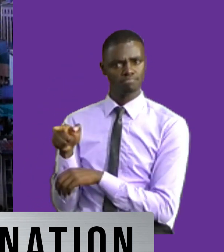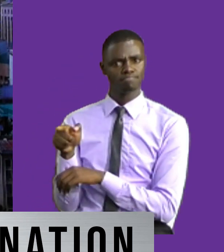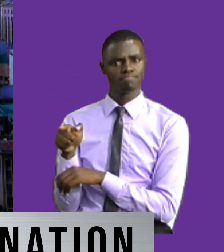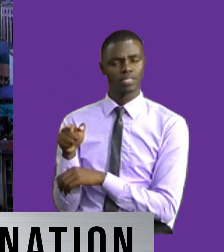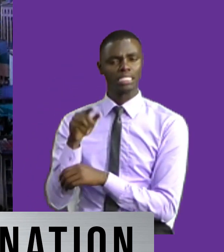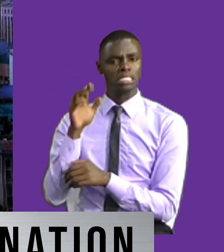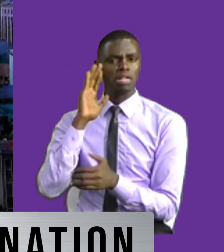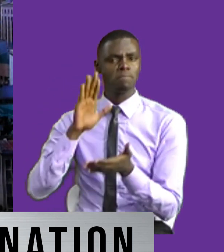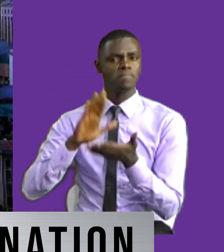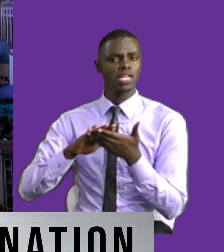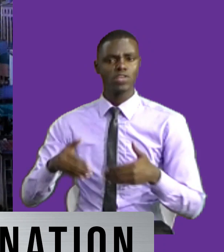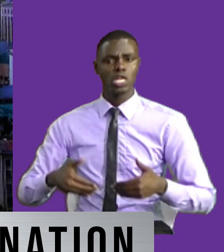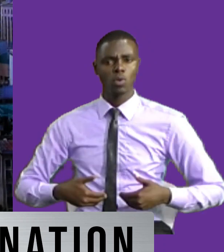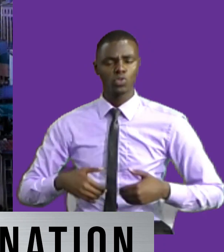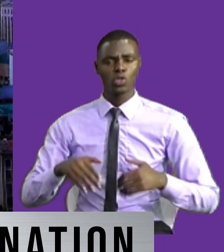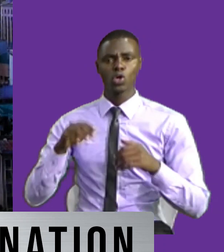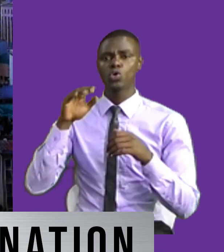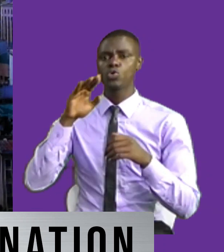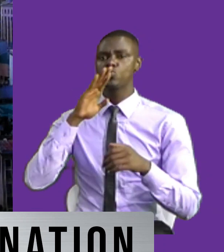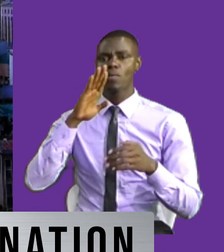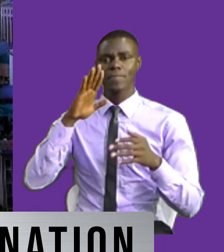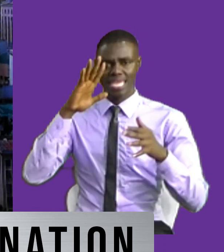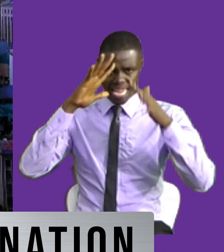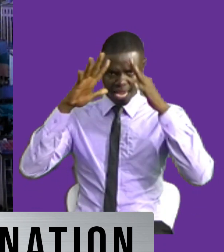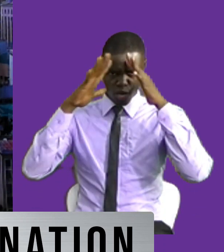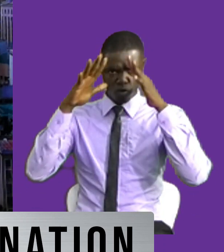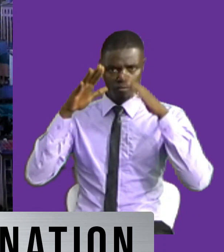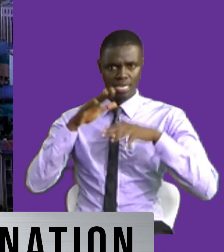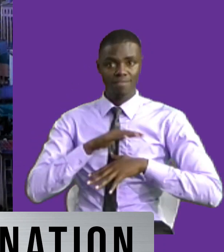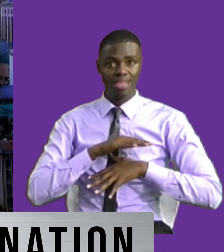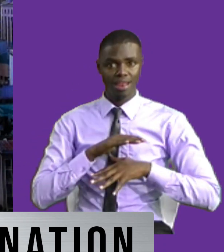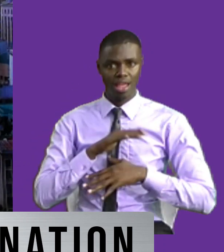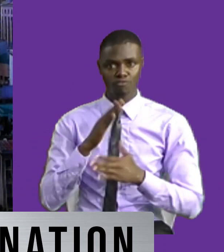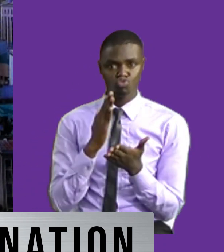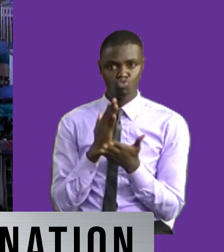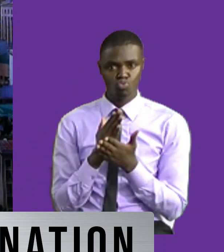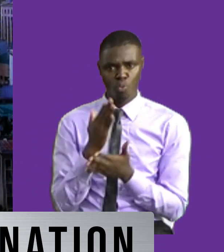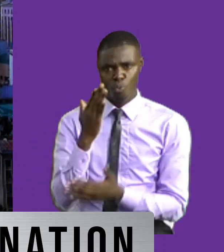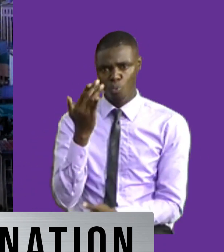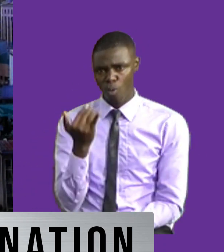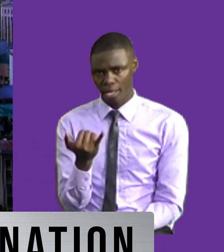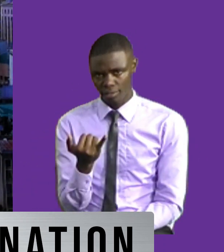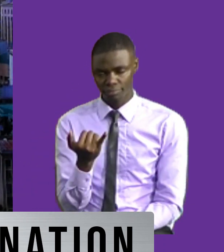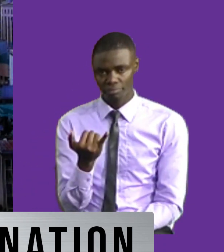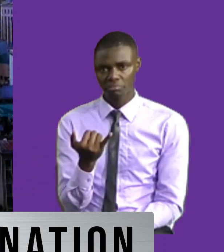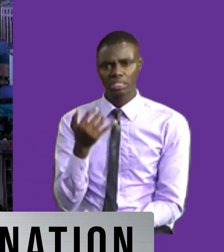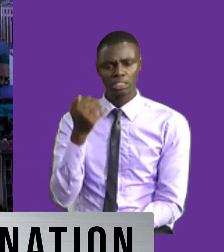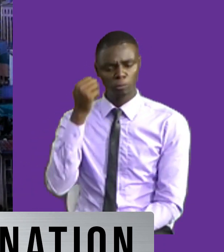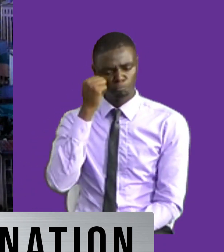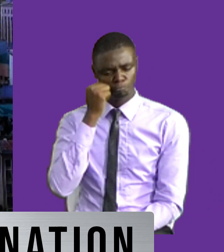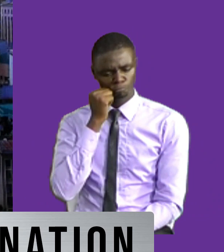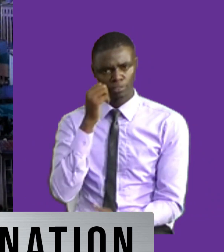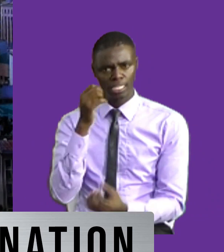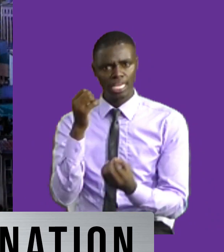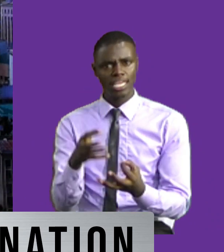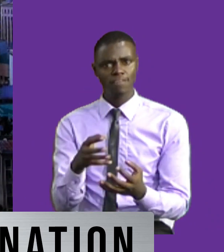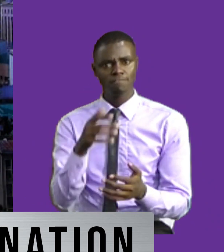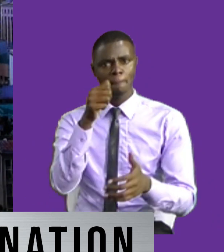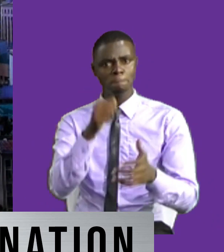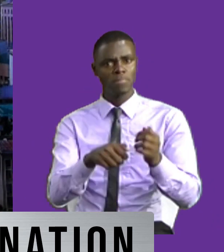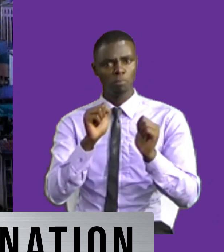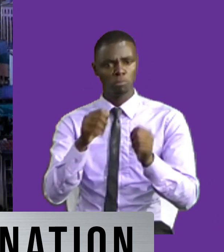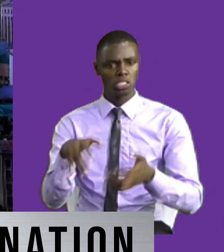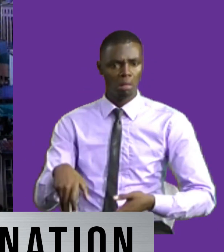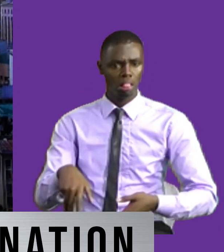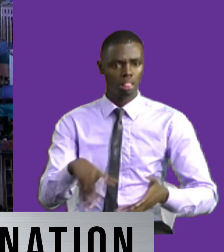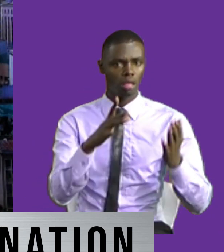do you believe in our youth to be innovative enough, really? Because it is sad if milk can be poured